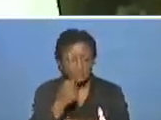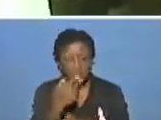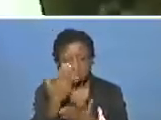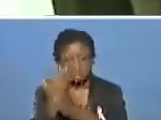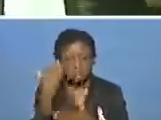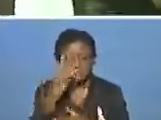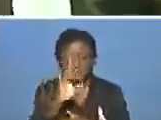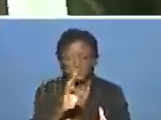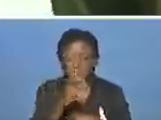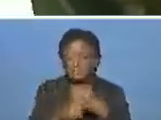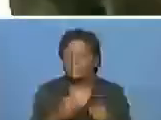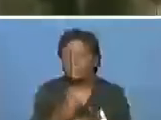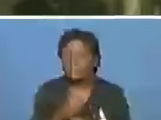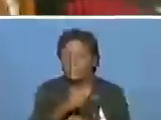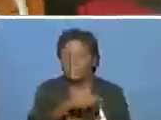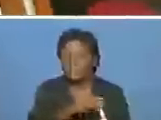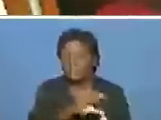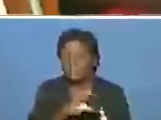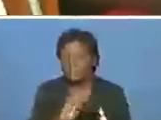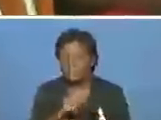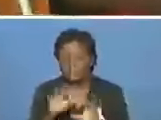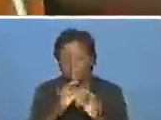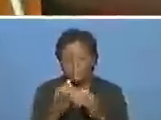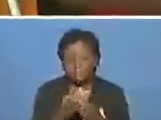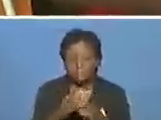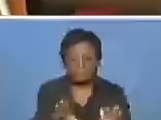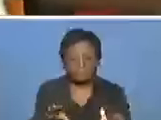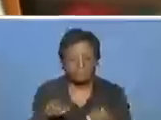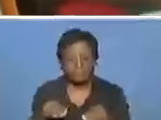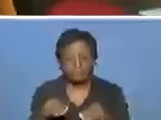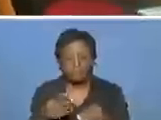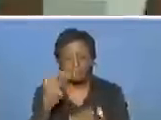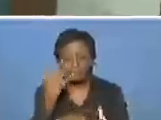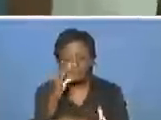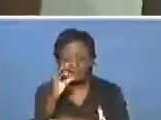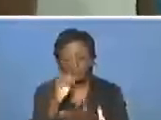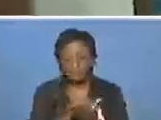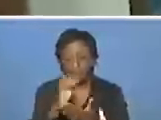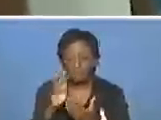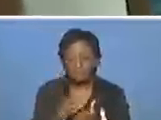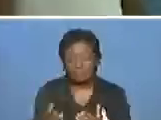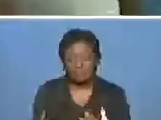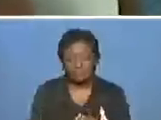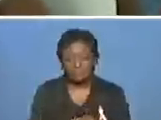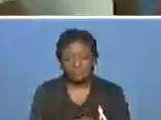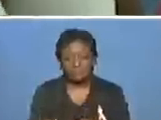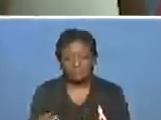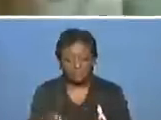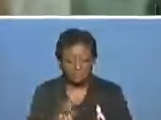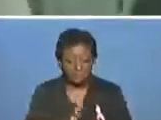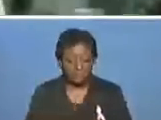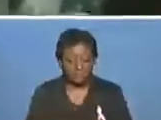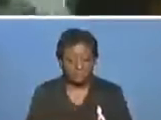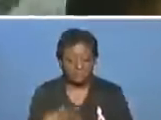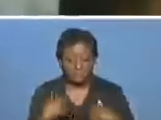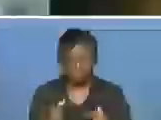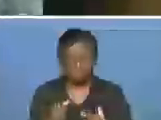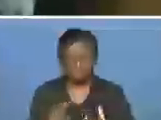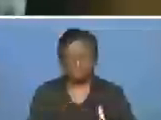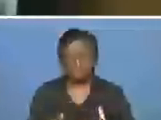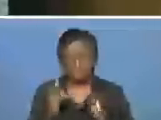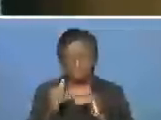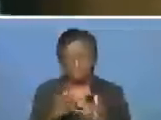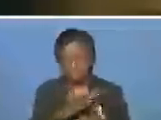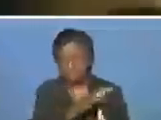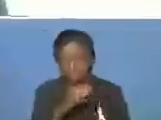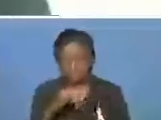past 7 years, the PACE Foundation has adopted the 19th of October to boost the confidence levels of hundreds of student mothers who have found